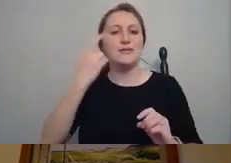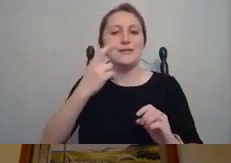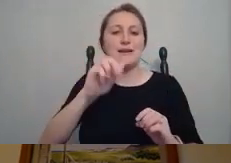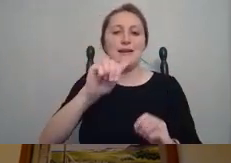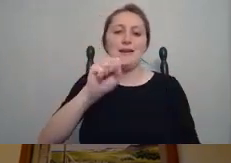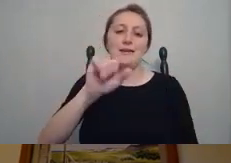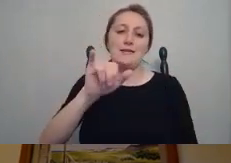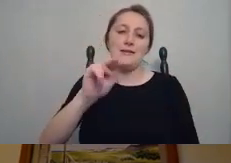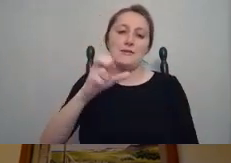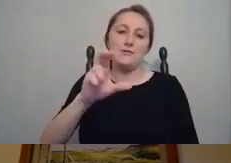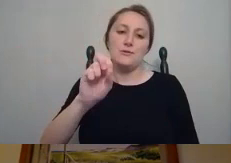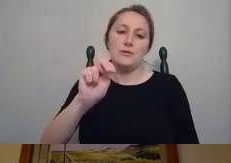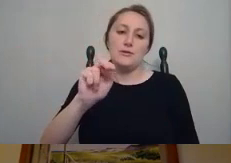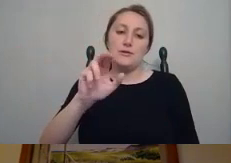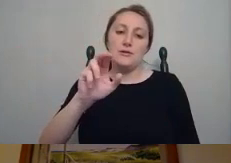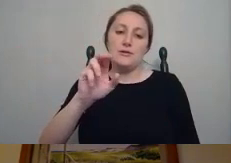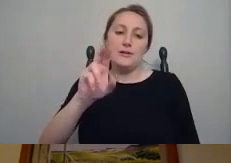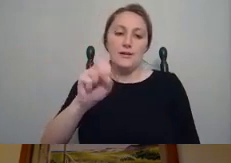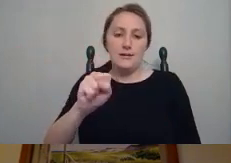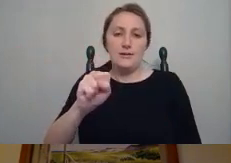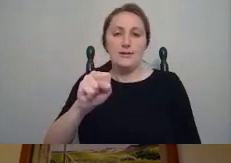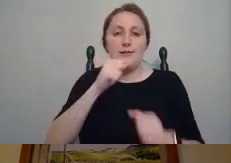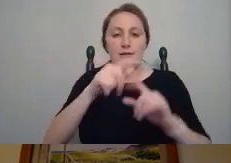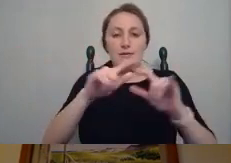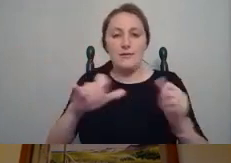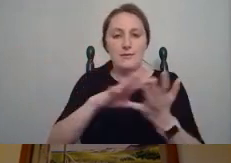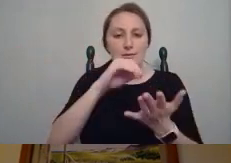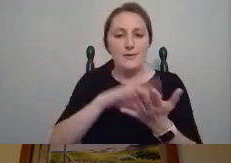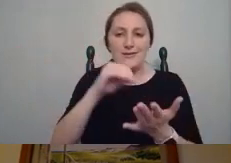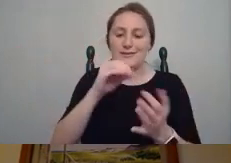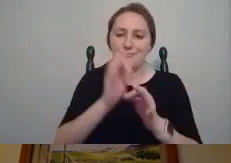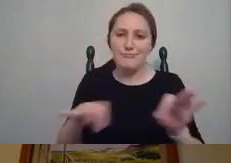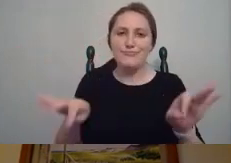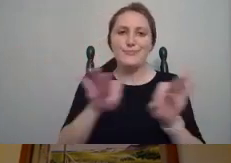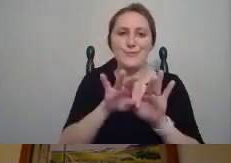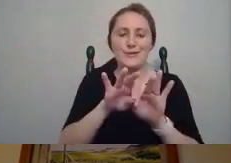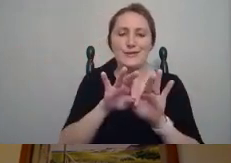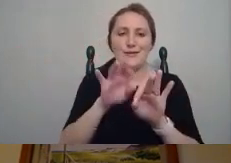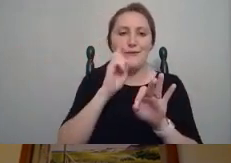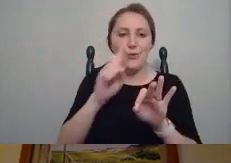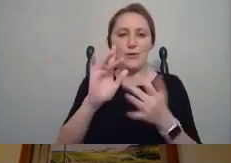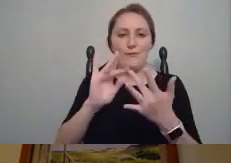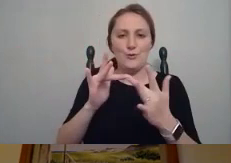is an essential component of learning in this virtual space.